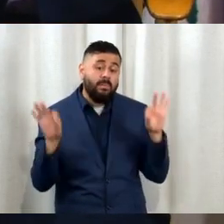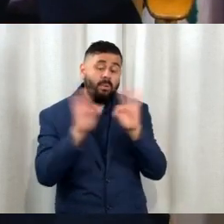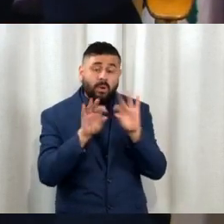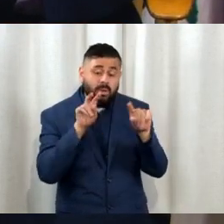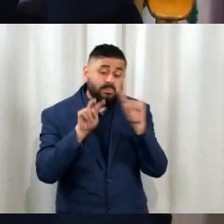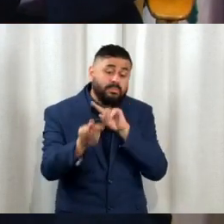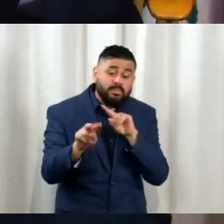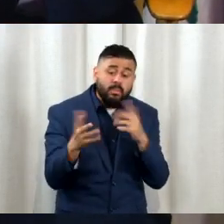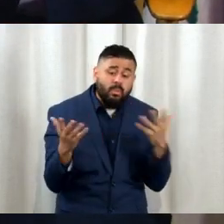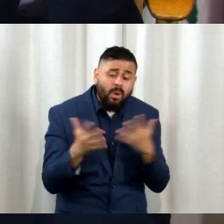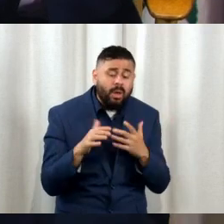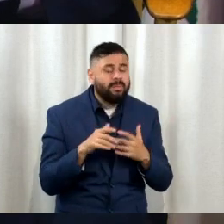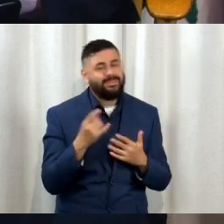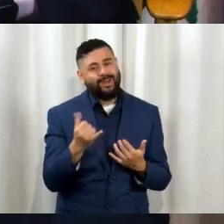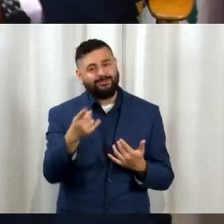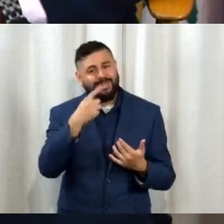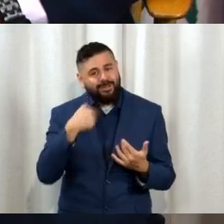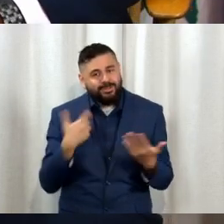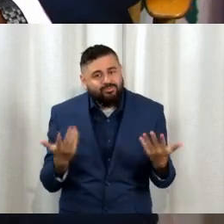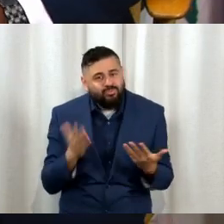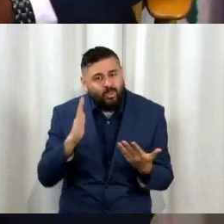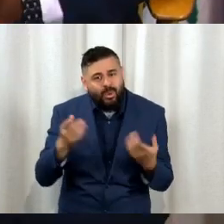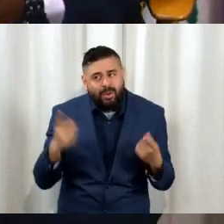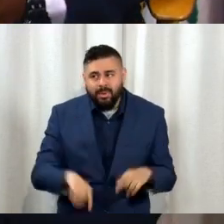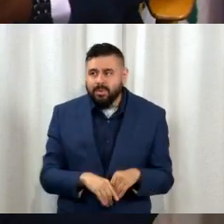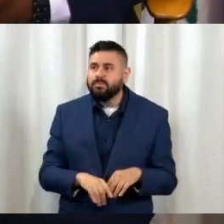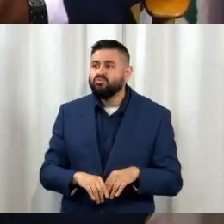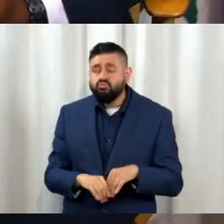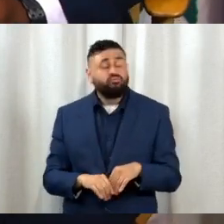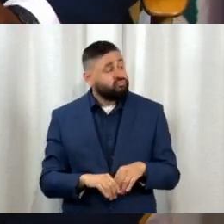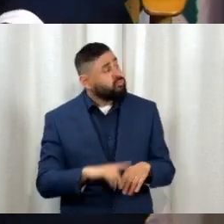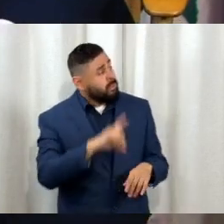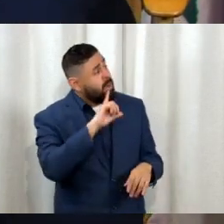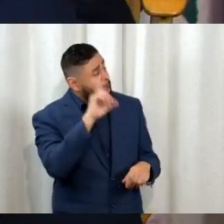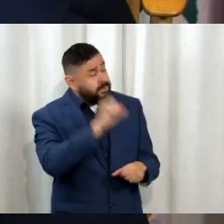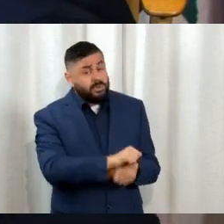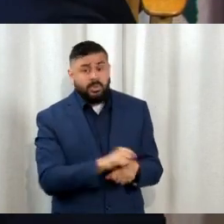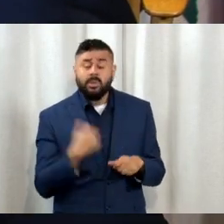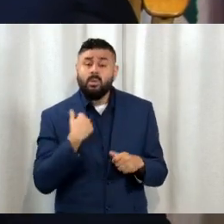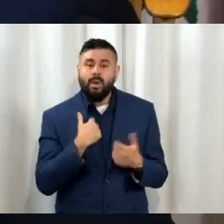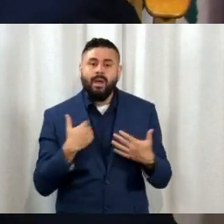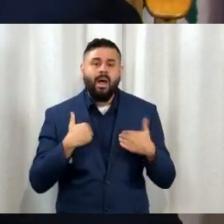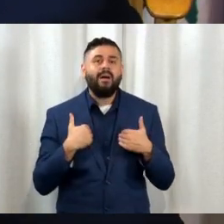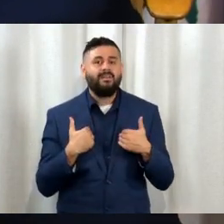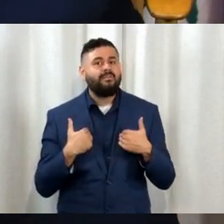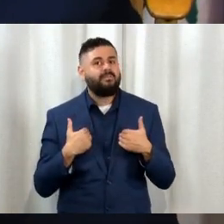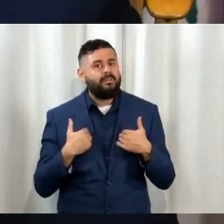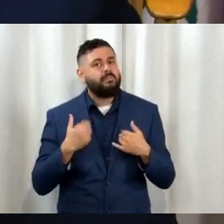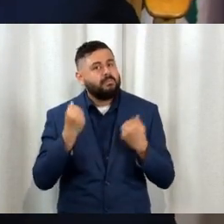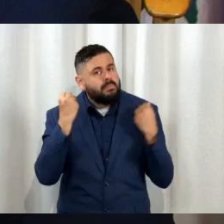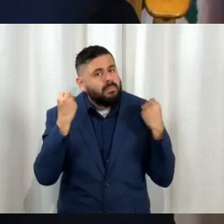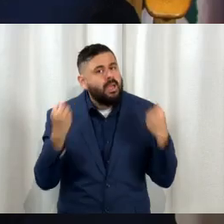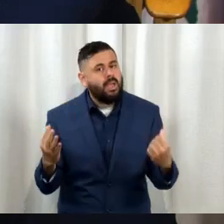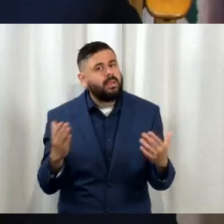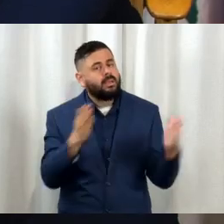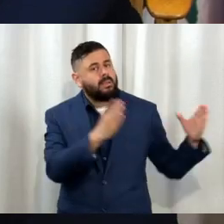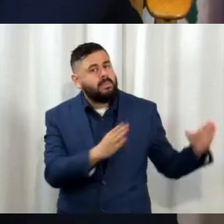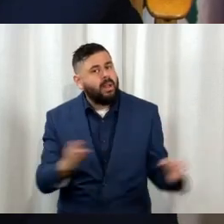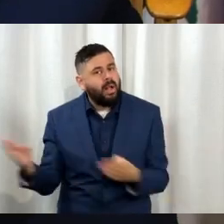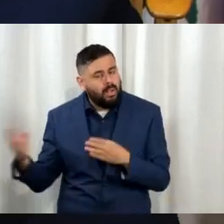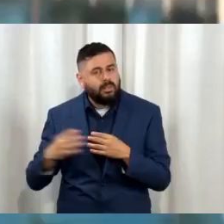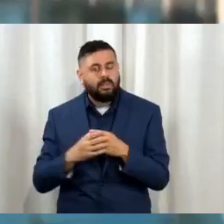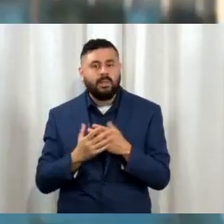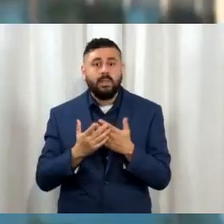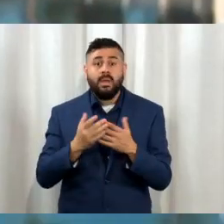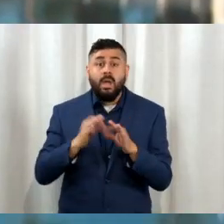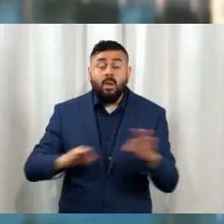you could share a little bit about what's to come. Absolutely. So we got a lot more in the pipeline. Yeah. One of the big things we're looking at is prevention.